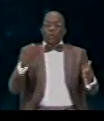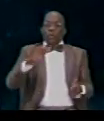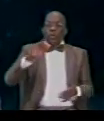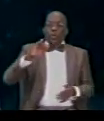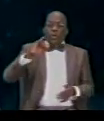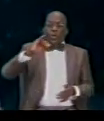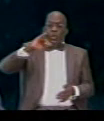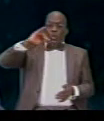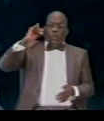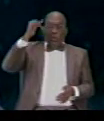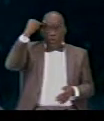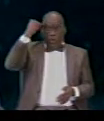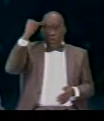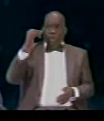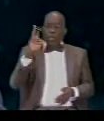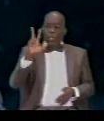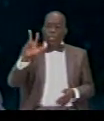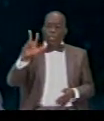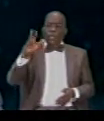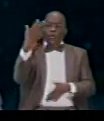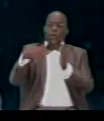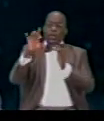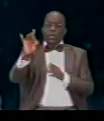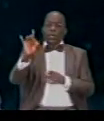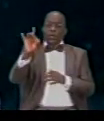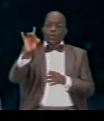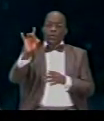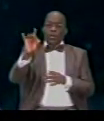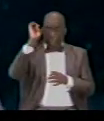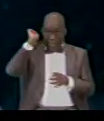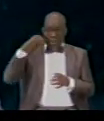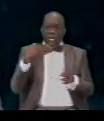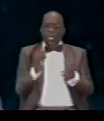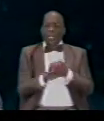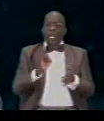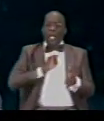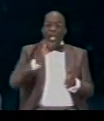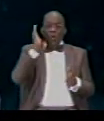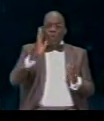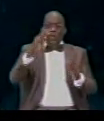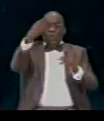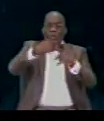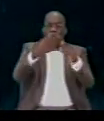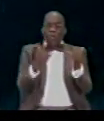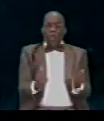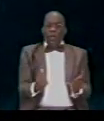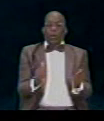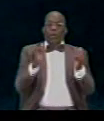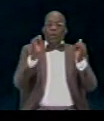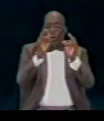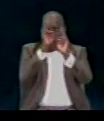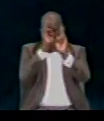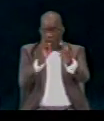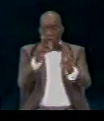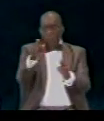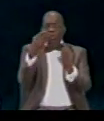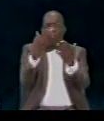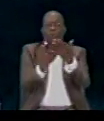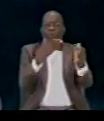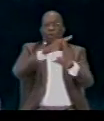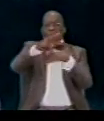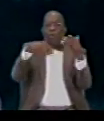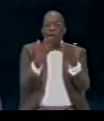He said, I will from this day magnify you before Israel. As I was with Moses, I will be with